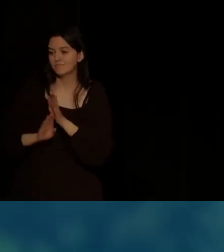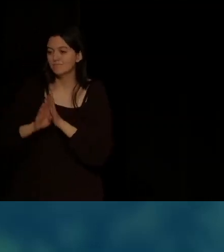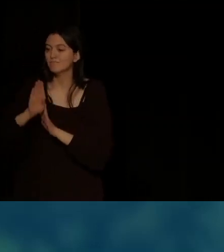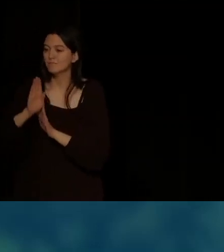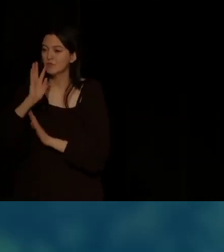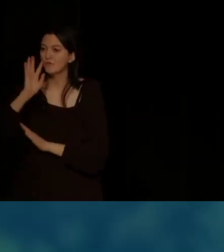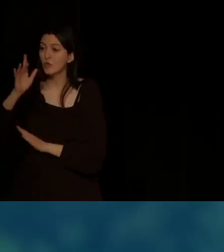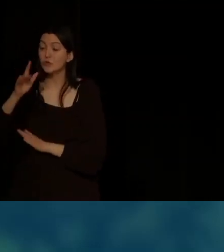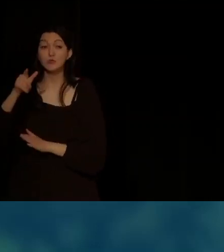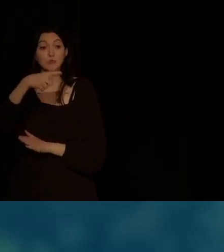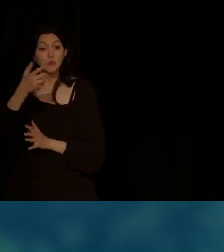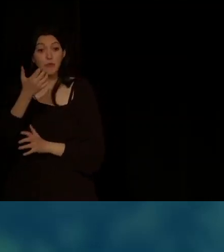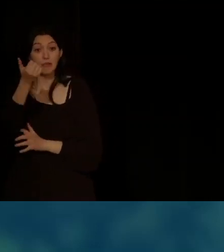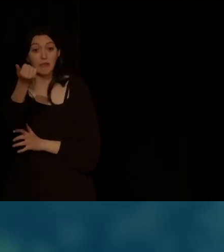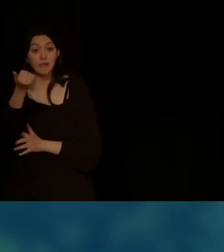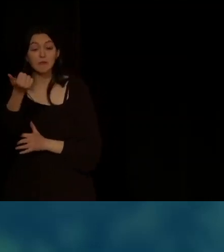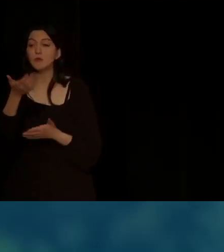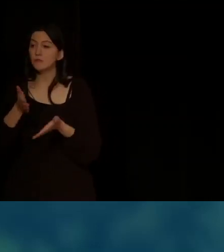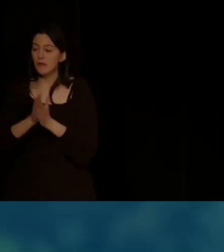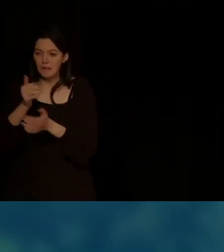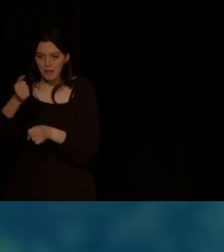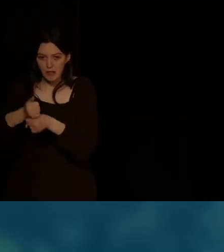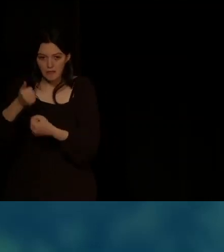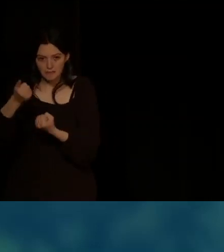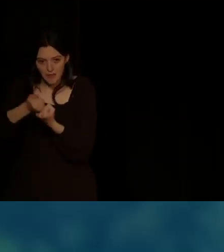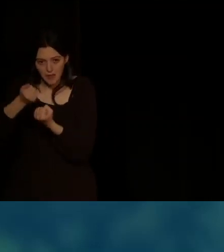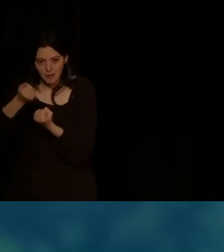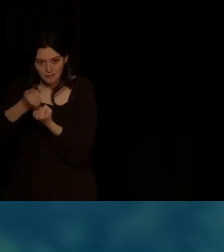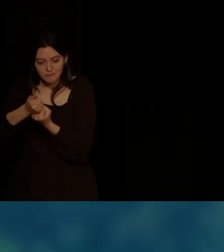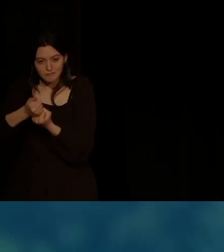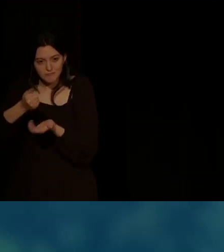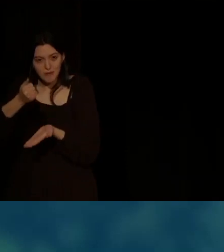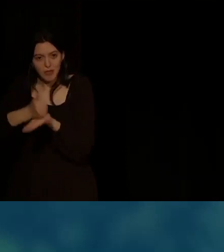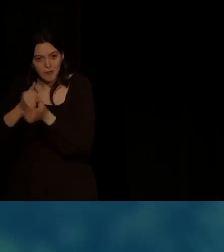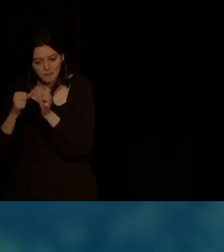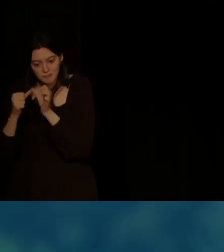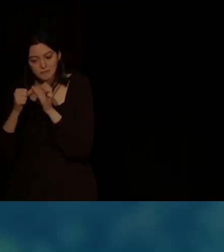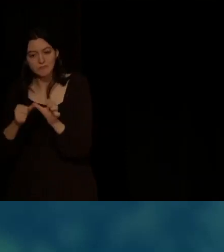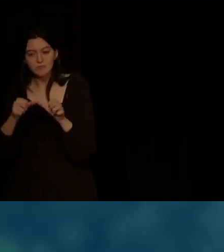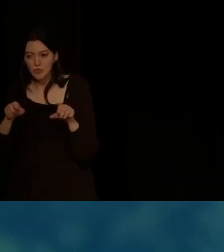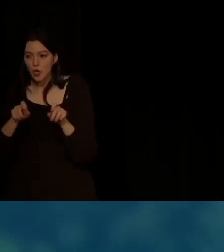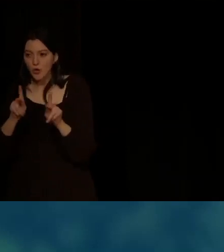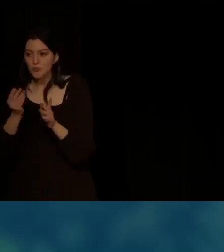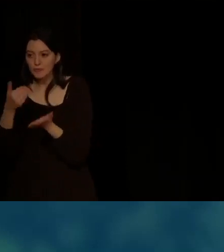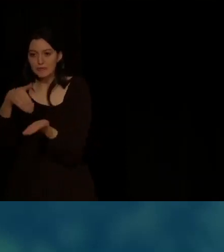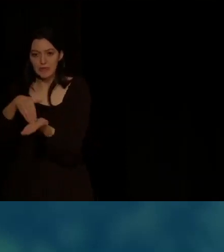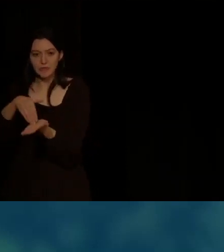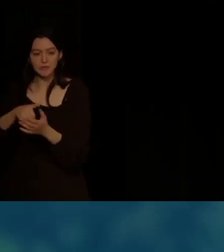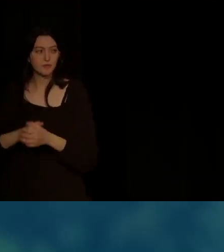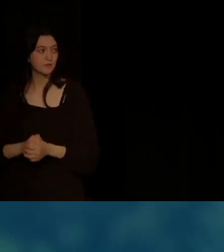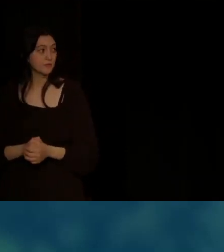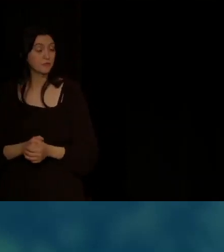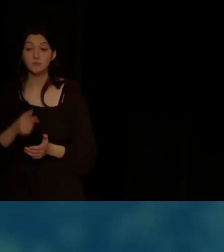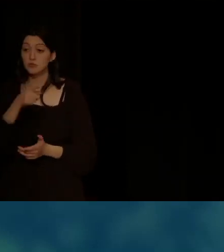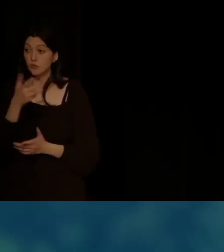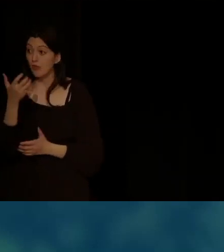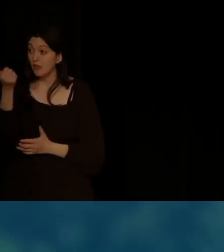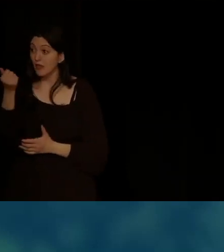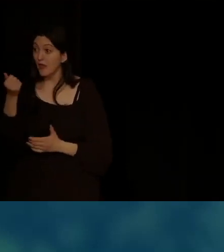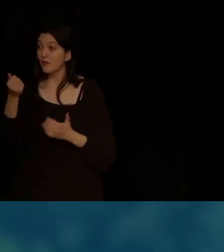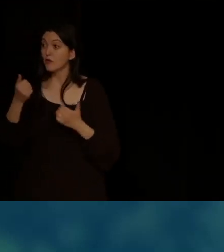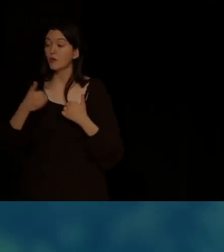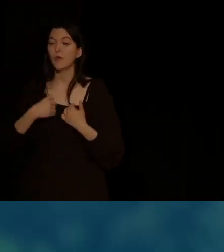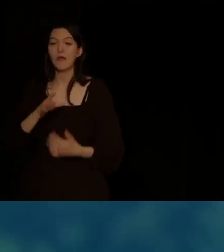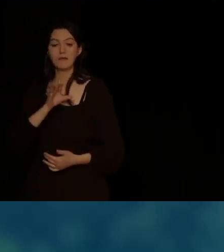So as you leave today, we ask your help in carrying the message of St. Louis County as Opportunity Central. As you exit, you'll receive a